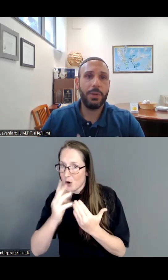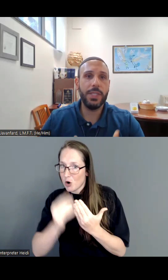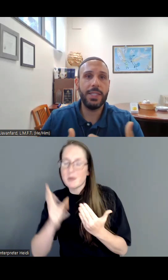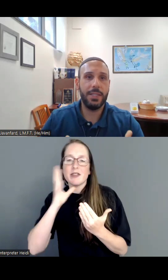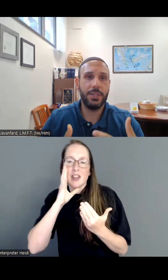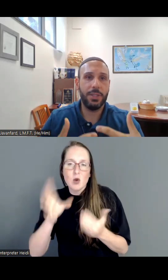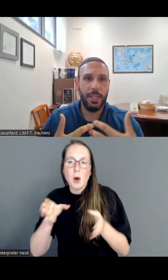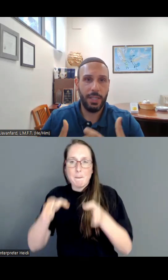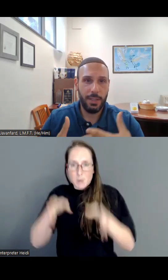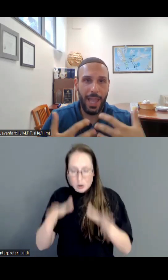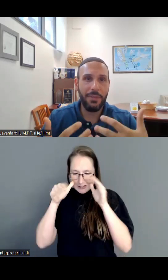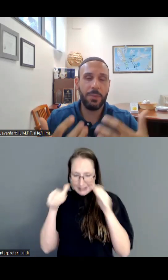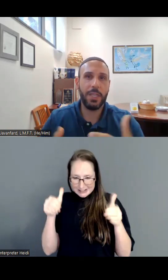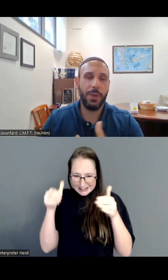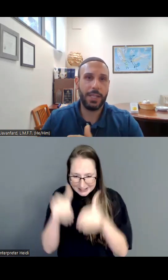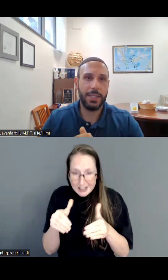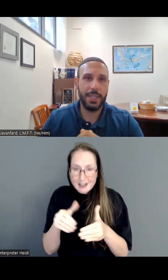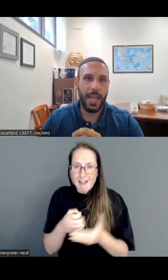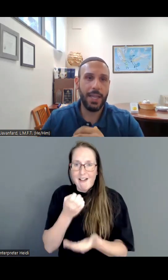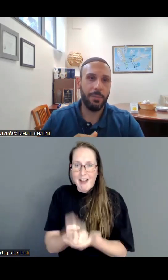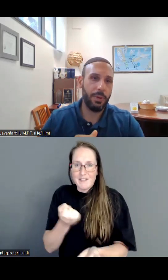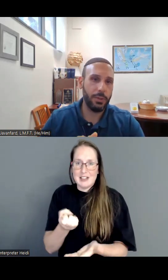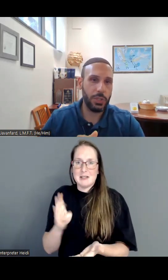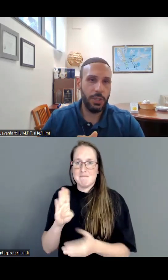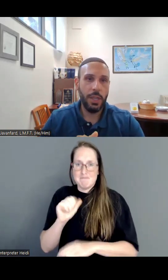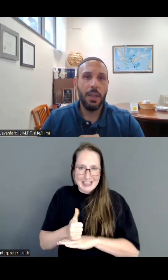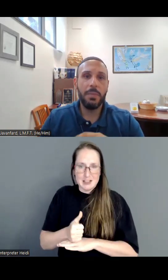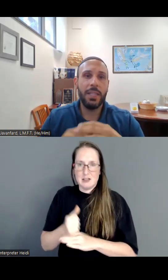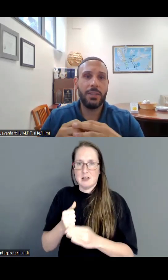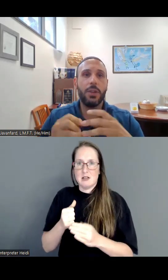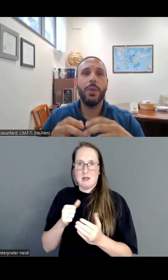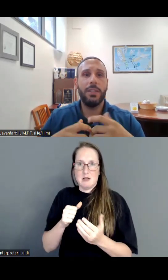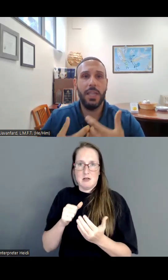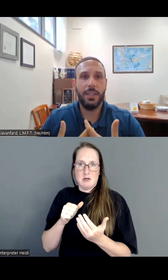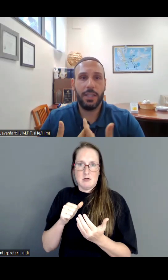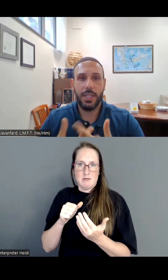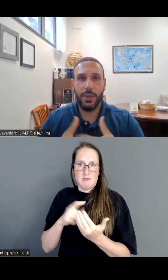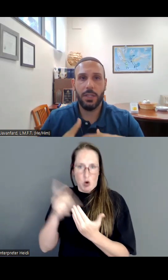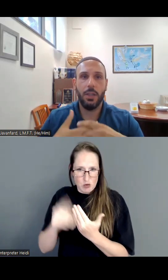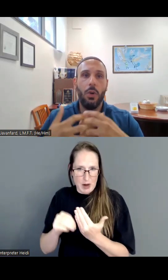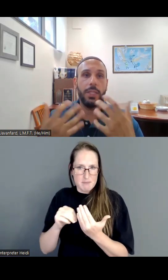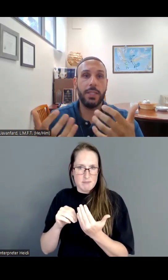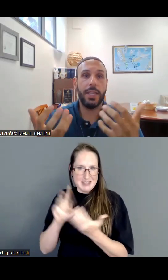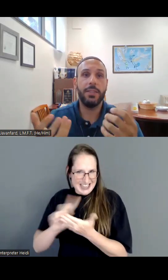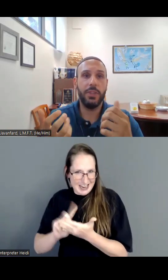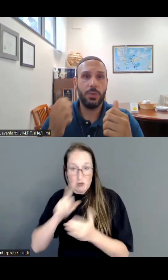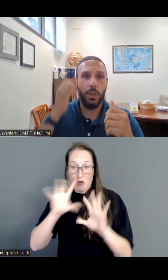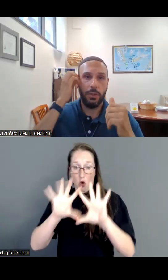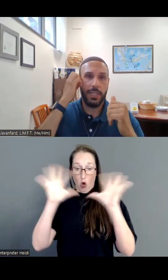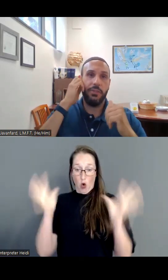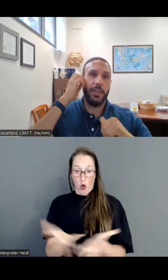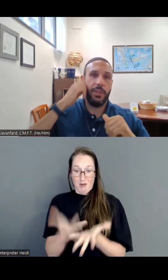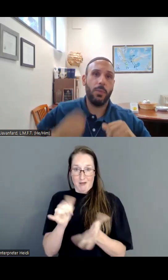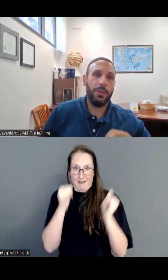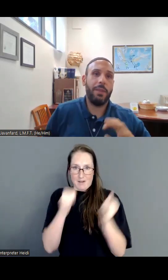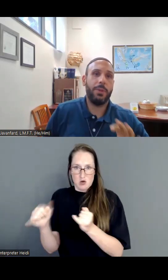a person-centered evidence-based practice design and approach, meaning that they're going to take into consideration the holistic individual that's